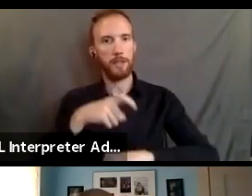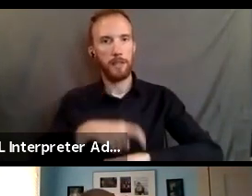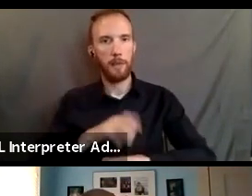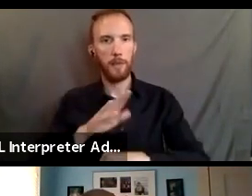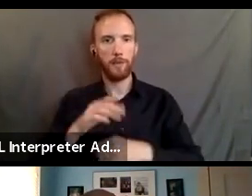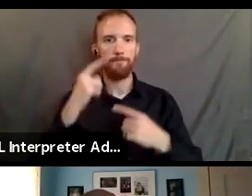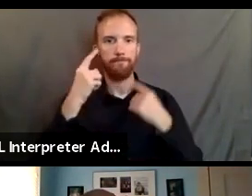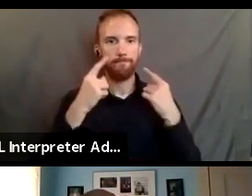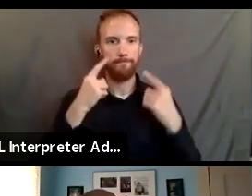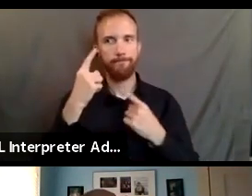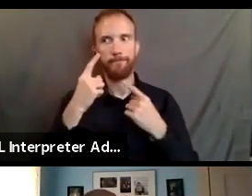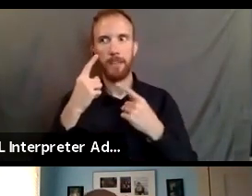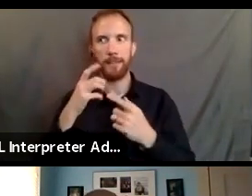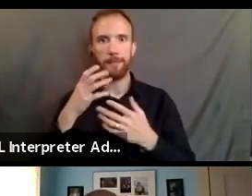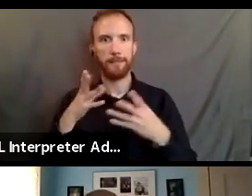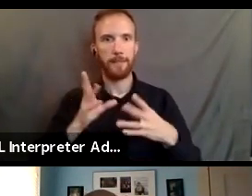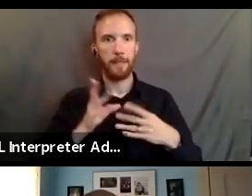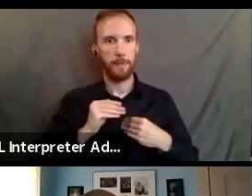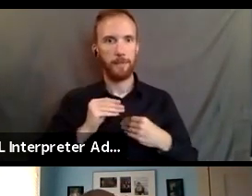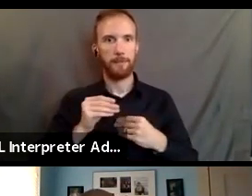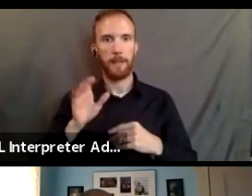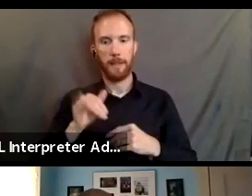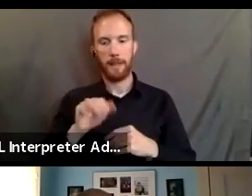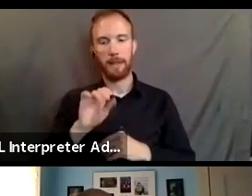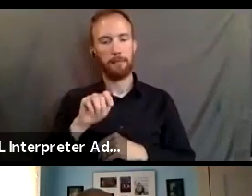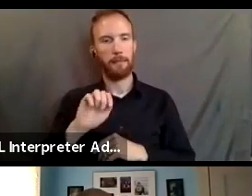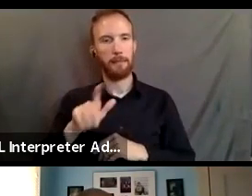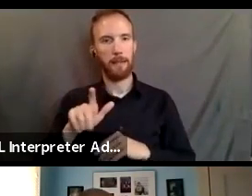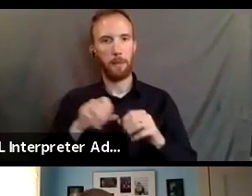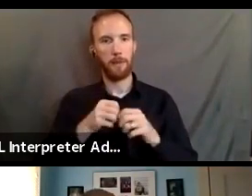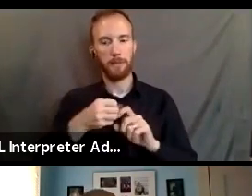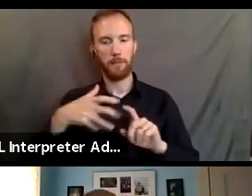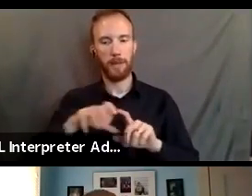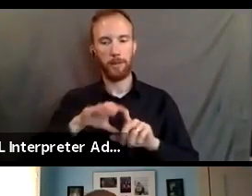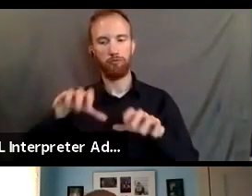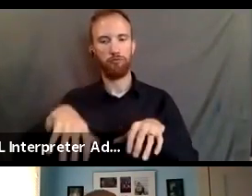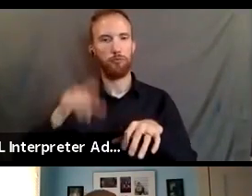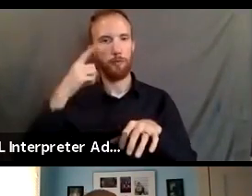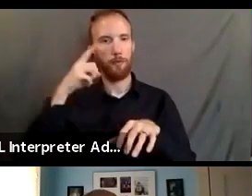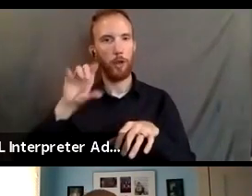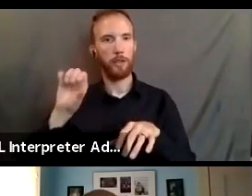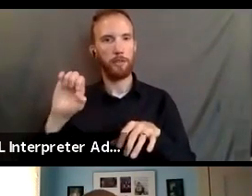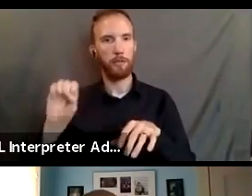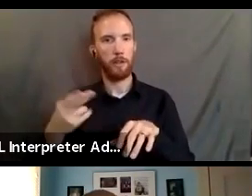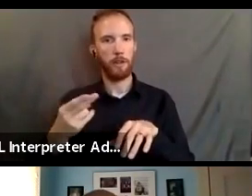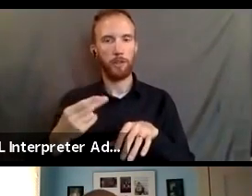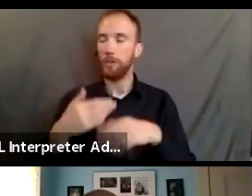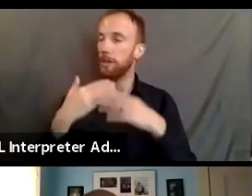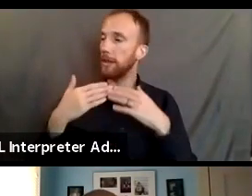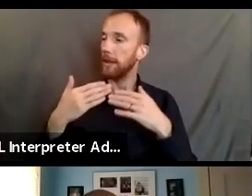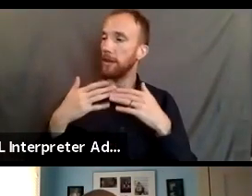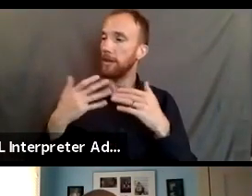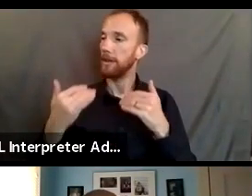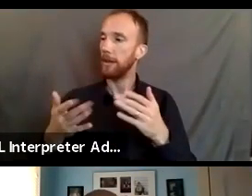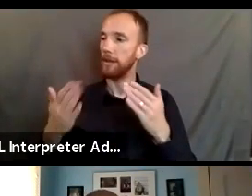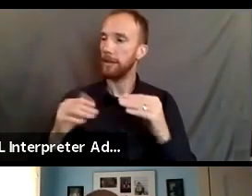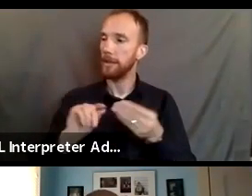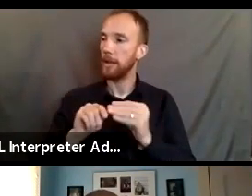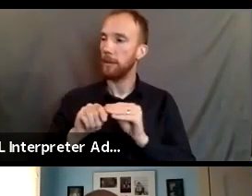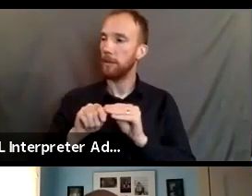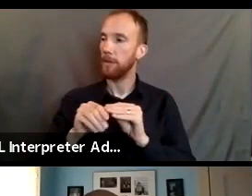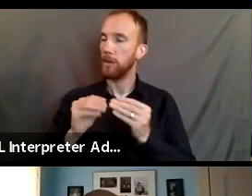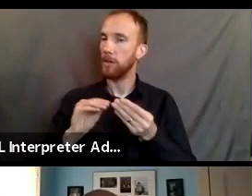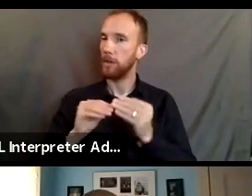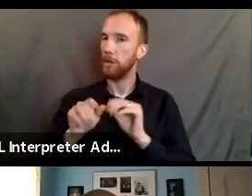expansion for sagadash elementary school thank you thank you for your comments mr president will proceed with speaker 27 please